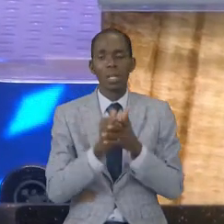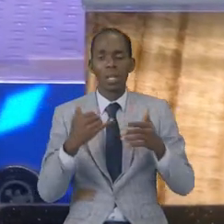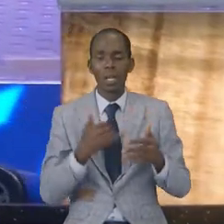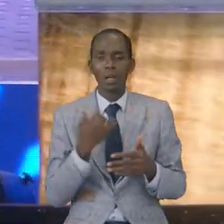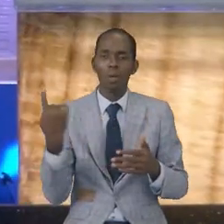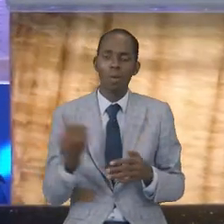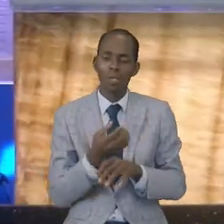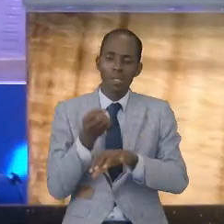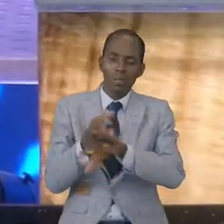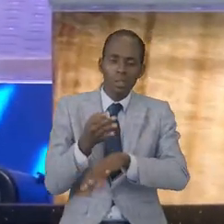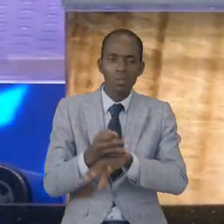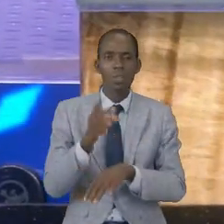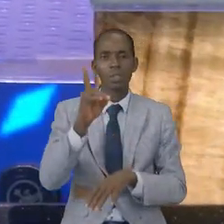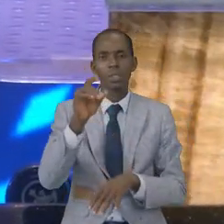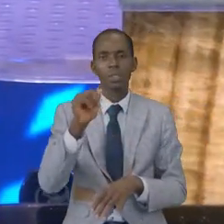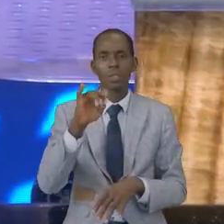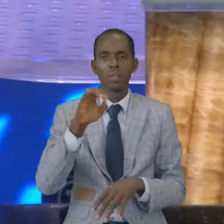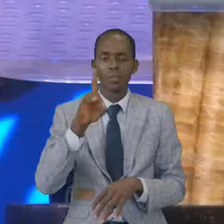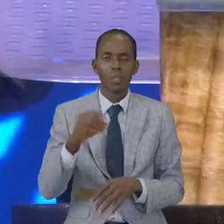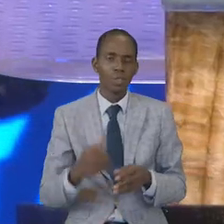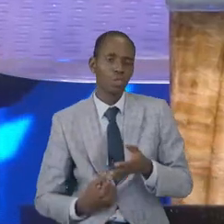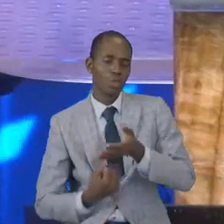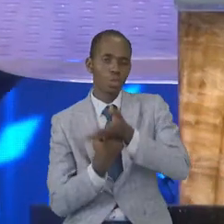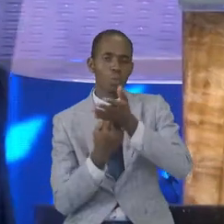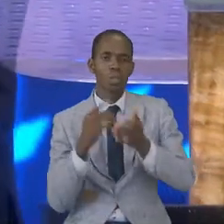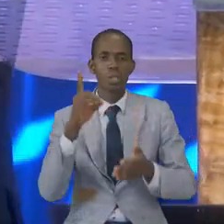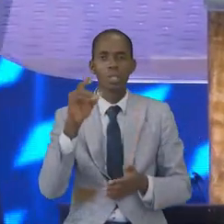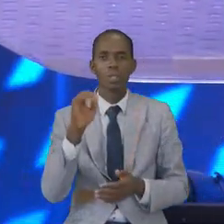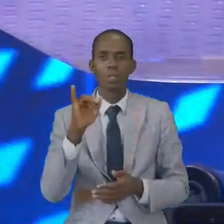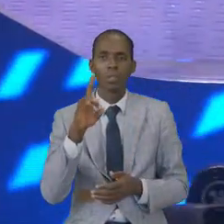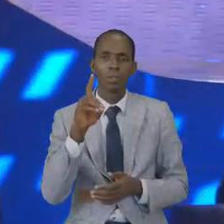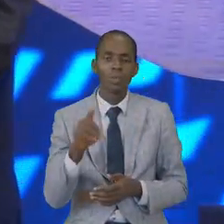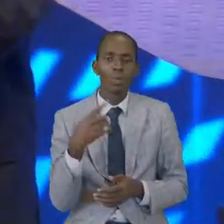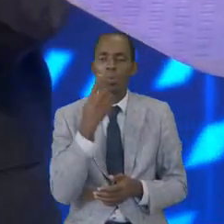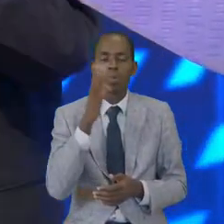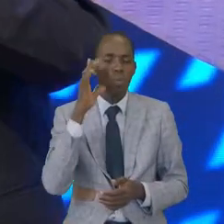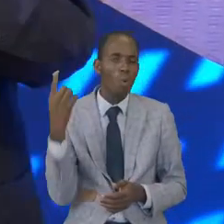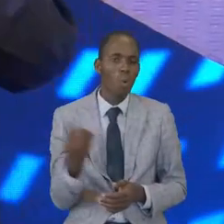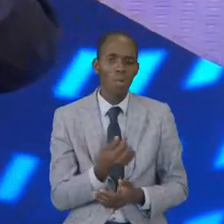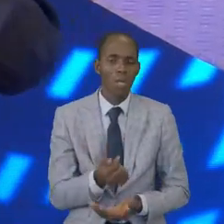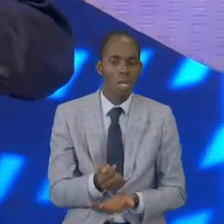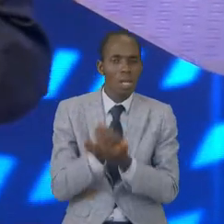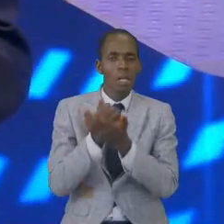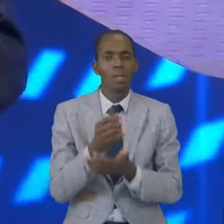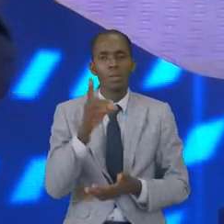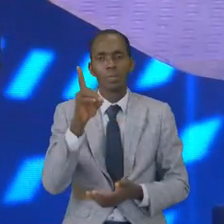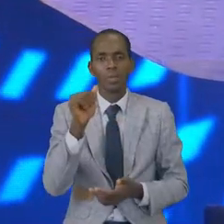a friend, a supporter, and somebody who will help David to achieve what God